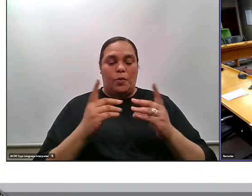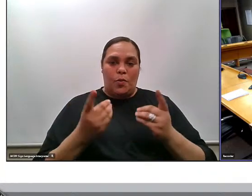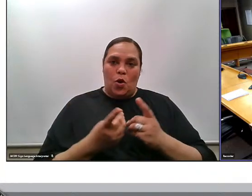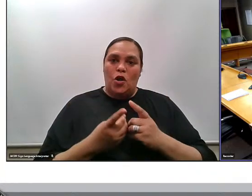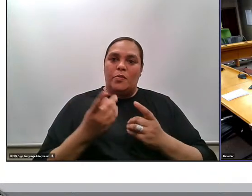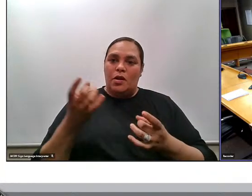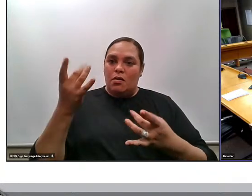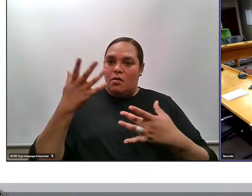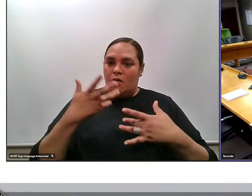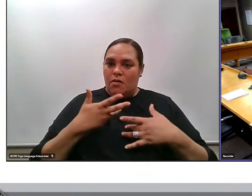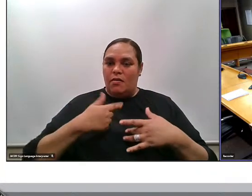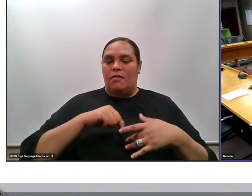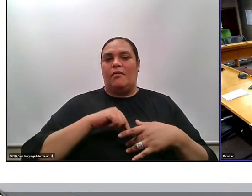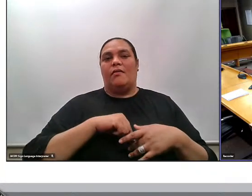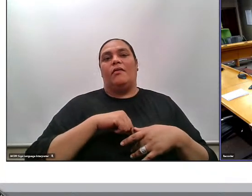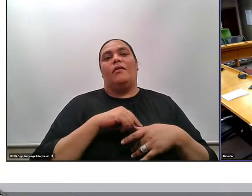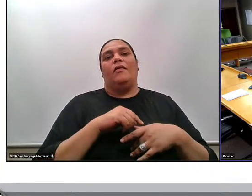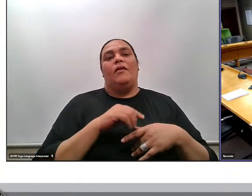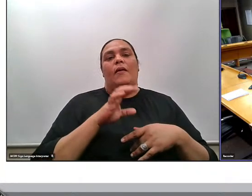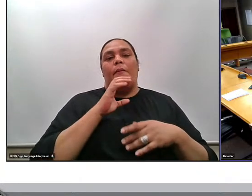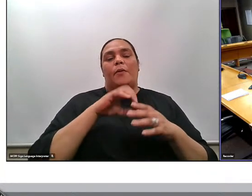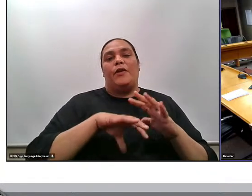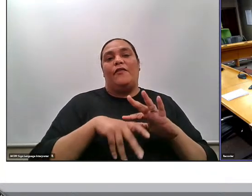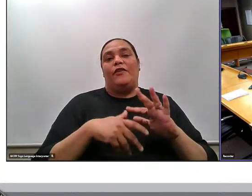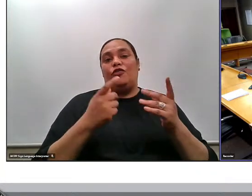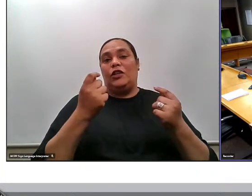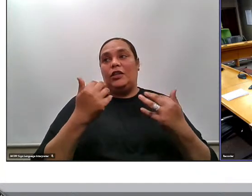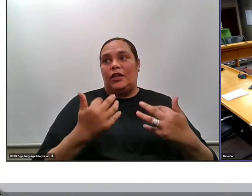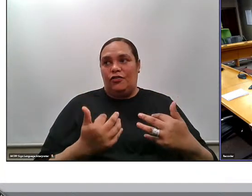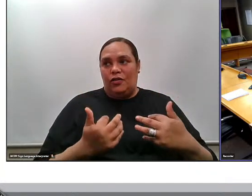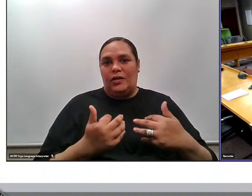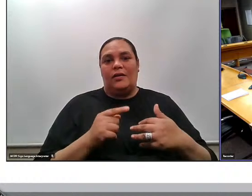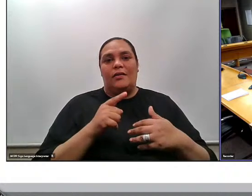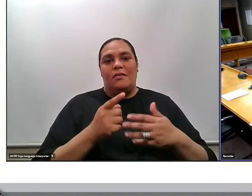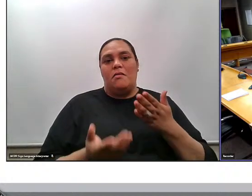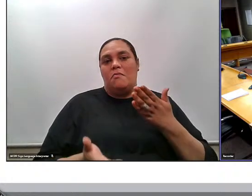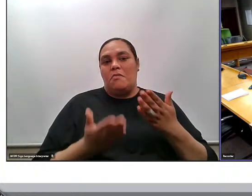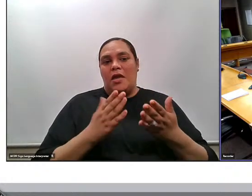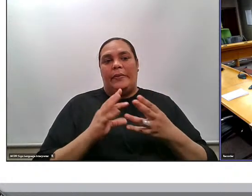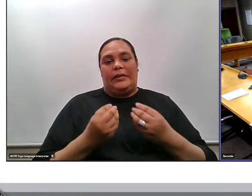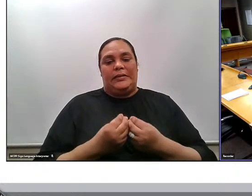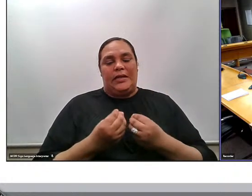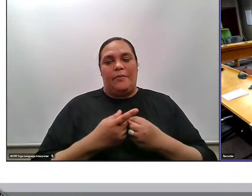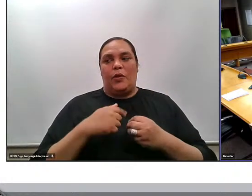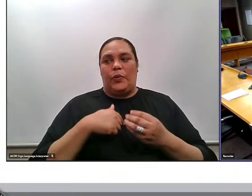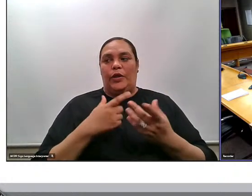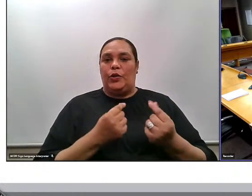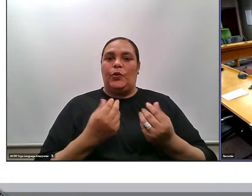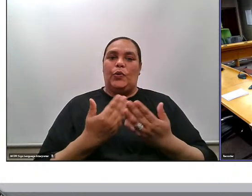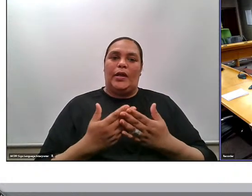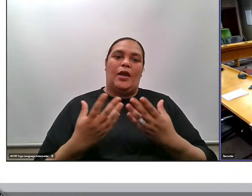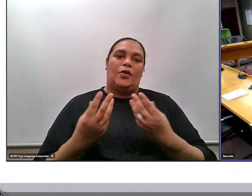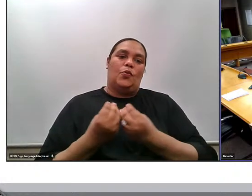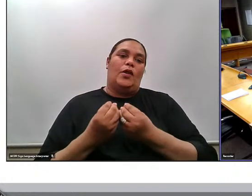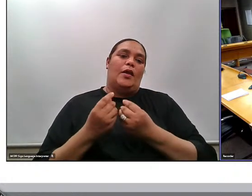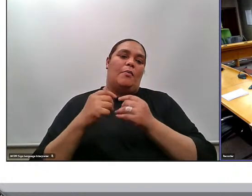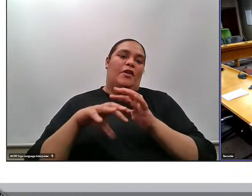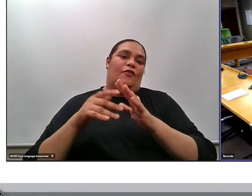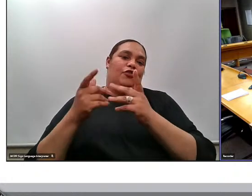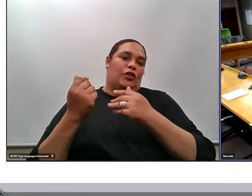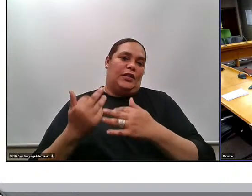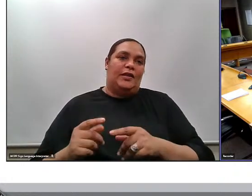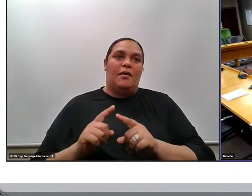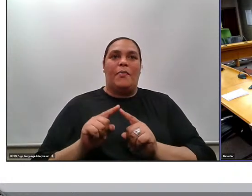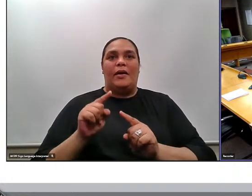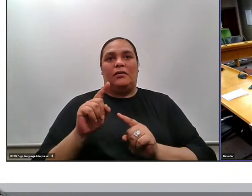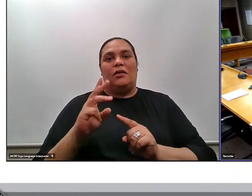told us that the provincial treasury, perhaps it's something we can do joint with the provincial treasury, but